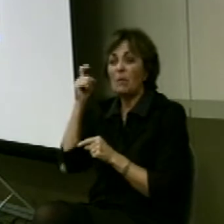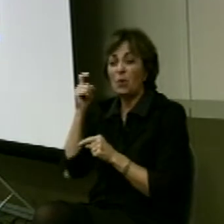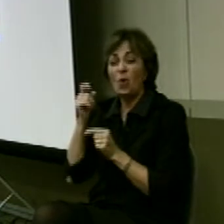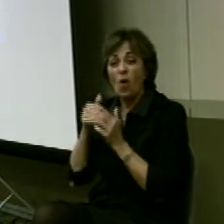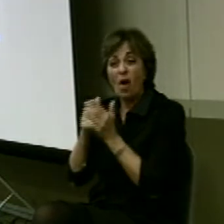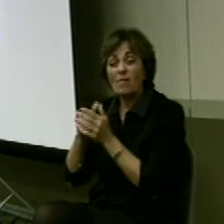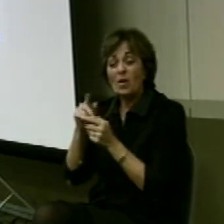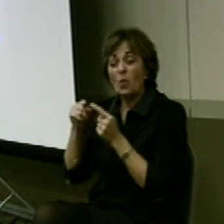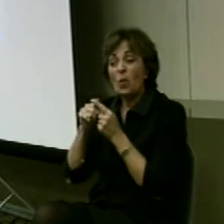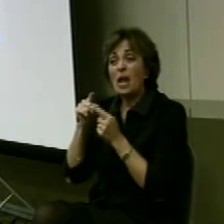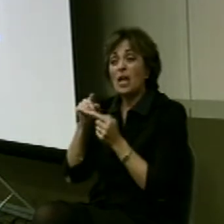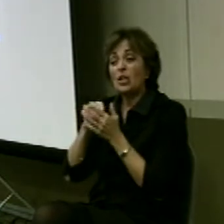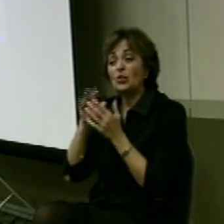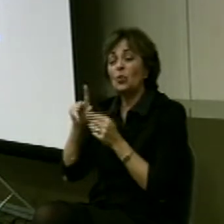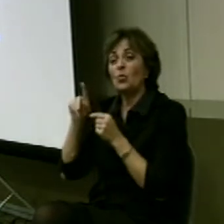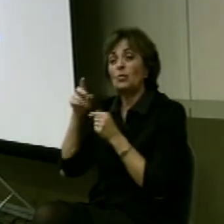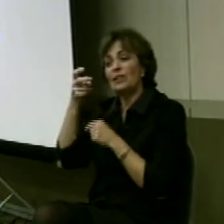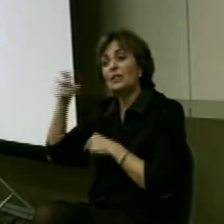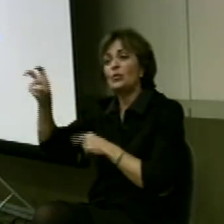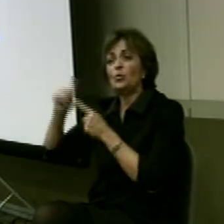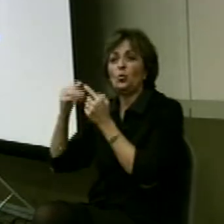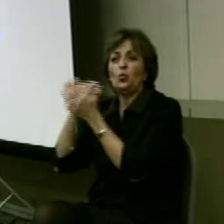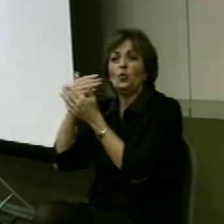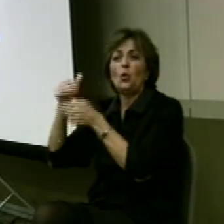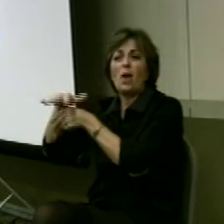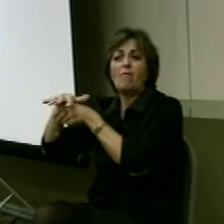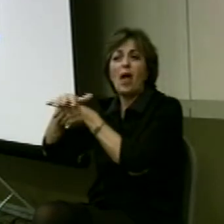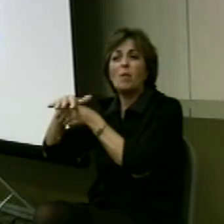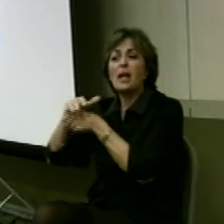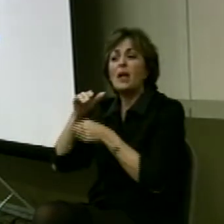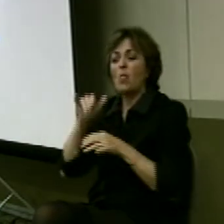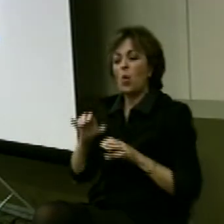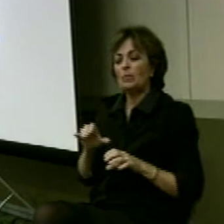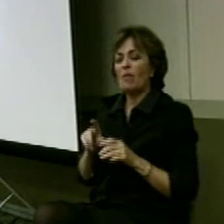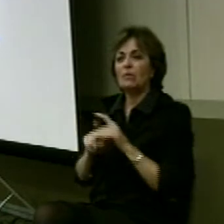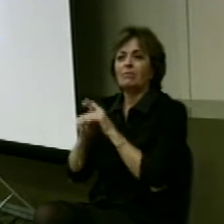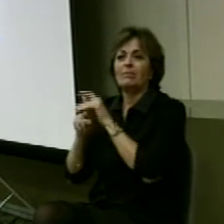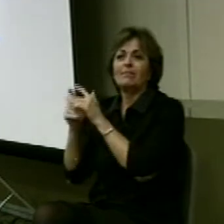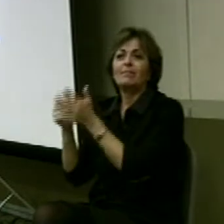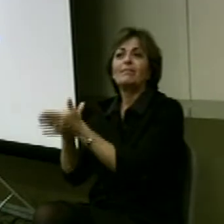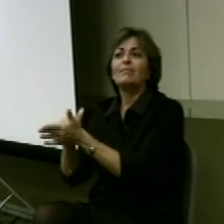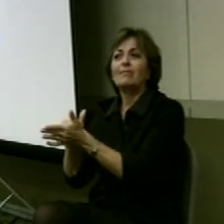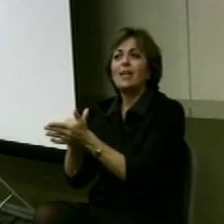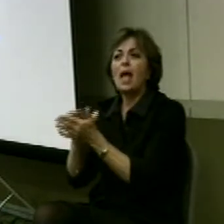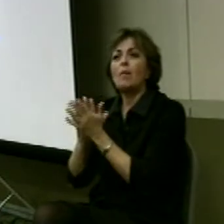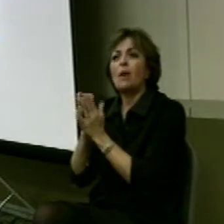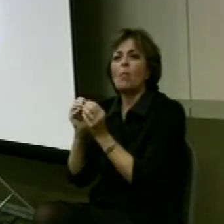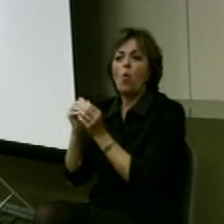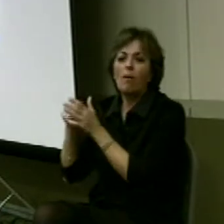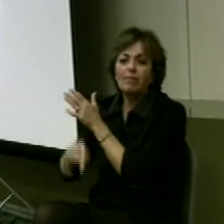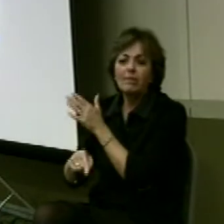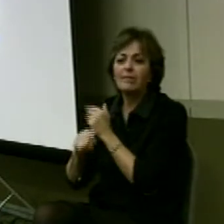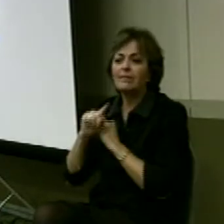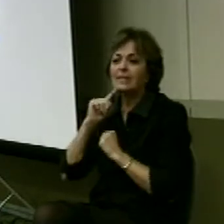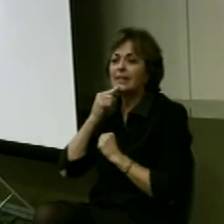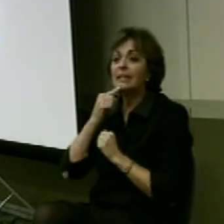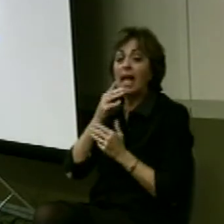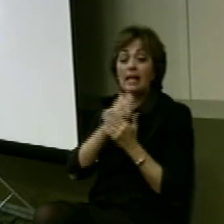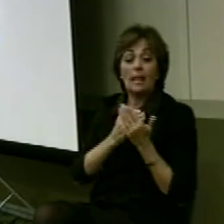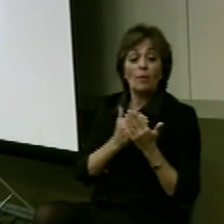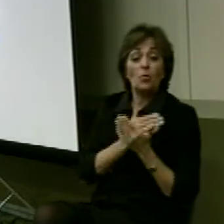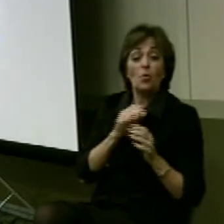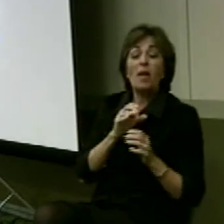was regression over the summer. A lot of times when a student is thrown into a new environment, the behaviors creep back up, they get